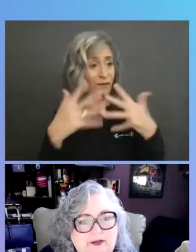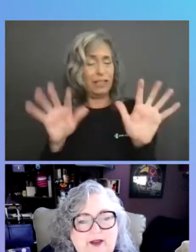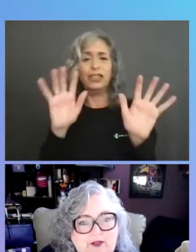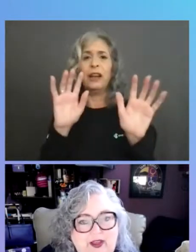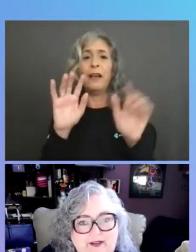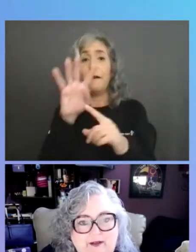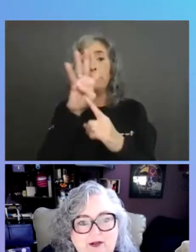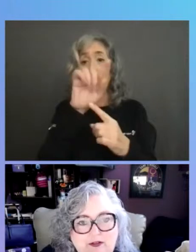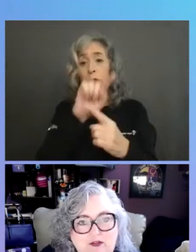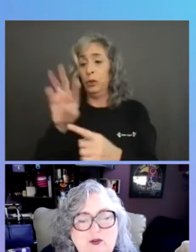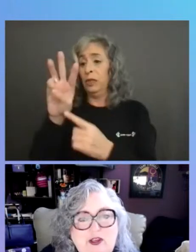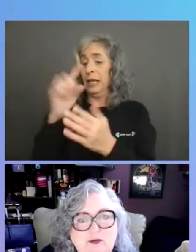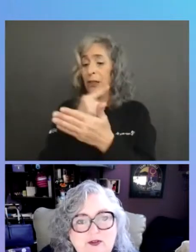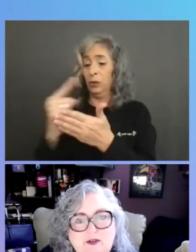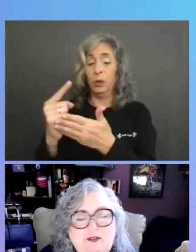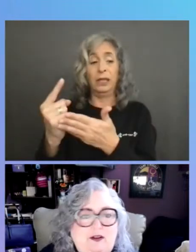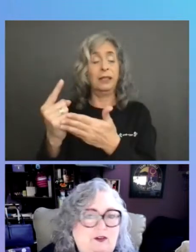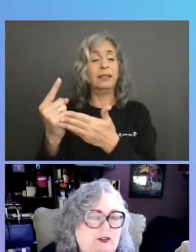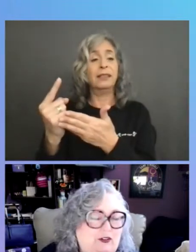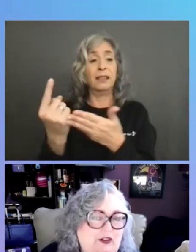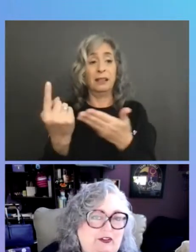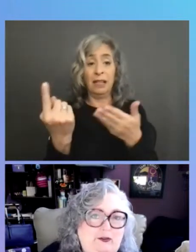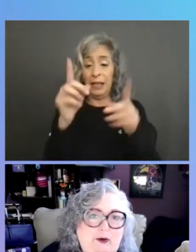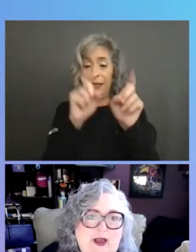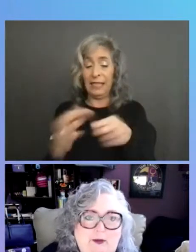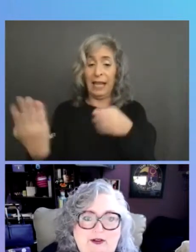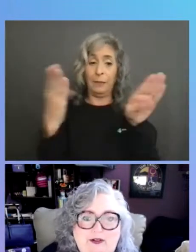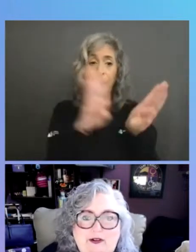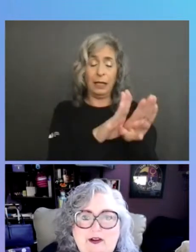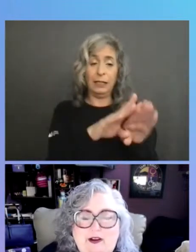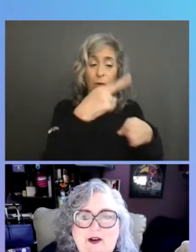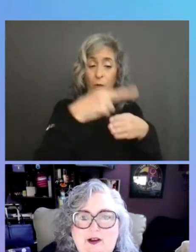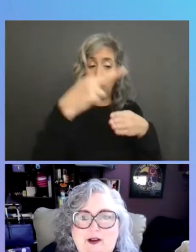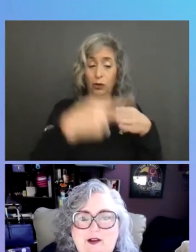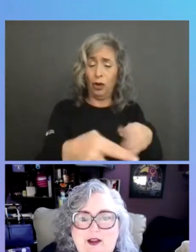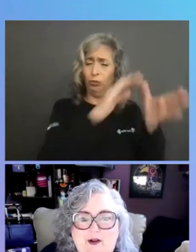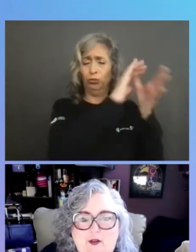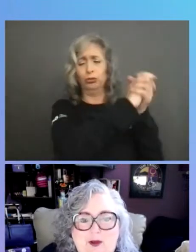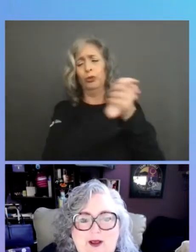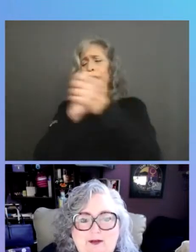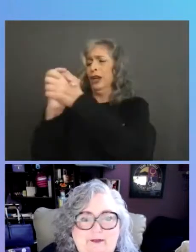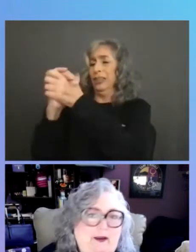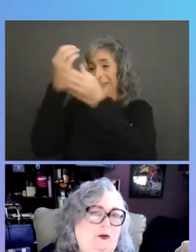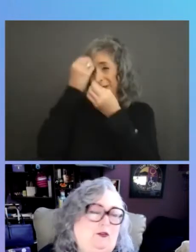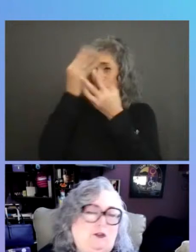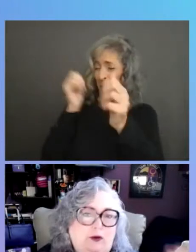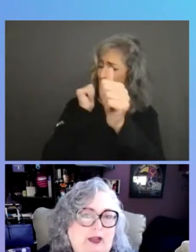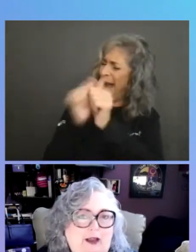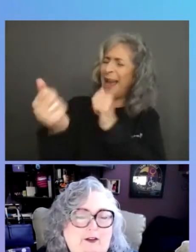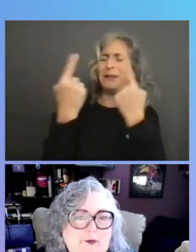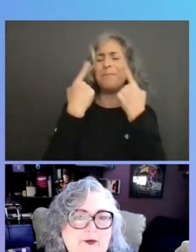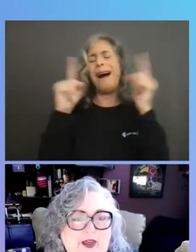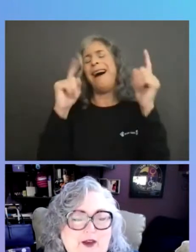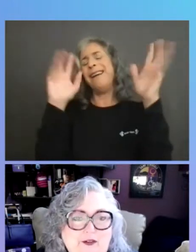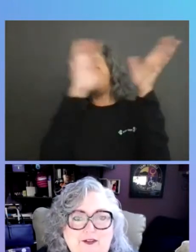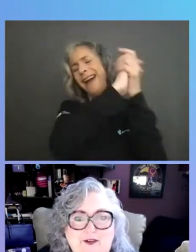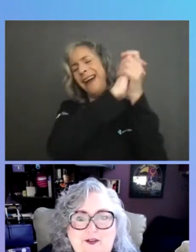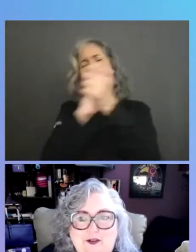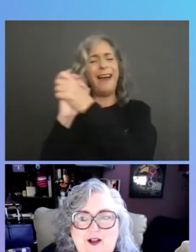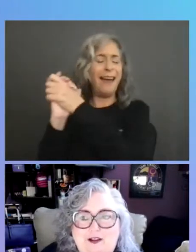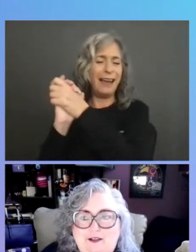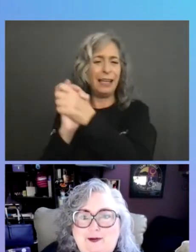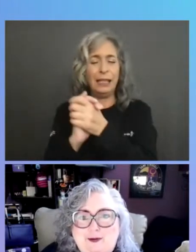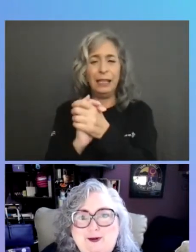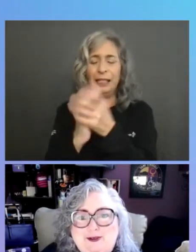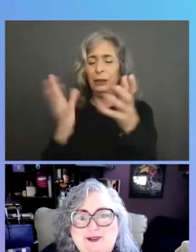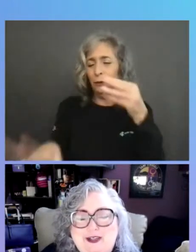6 weeks after that exam closes, you get your results. Congratulations. We're happy to let you know that you passed the exam. You joined X number of thousands of